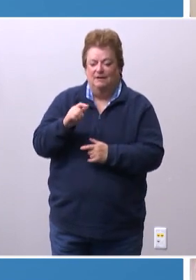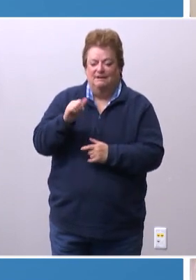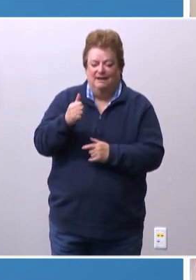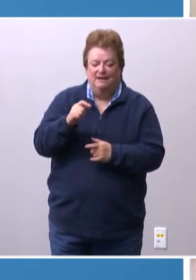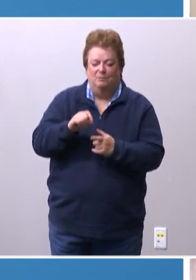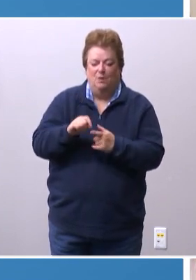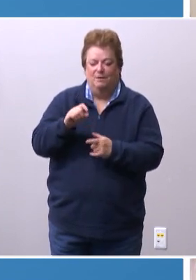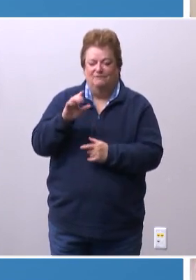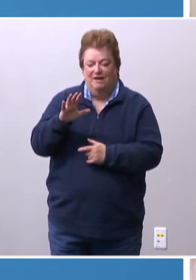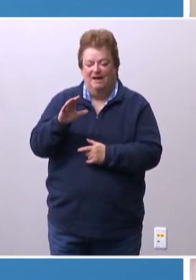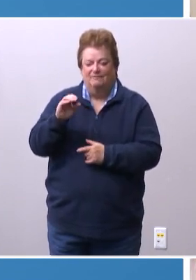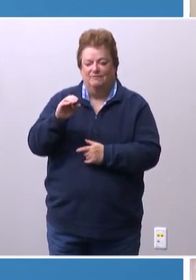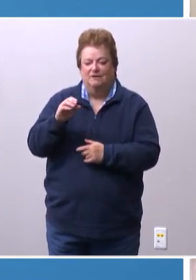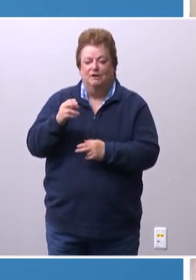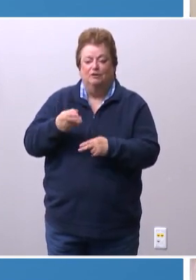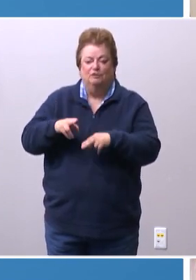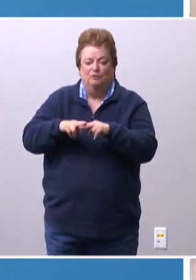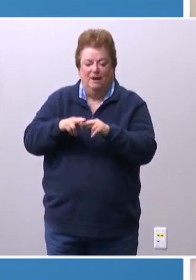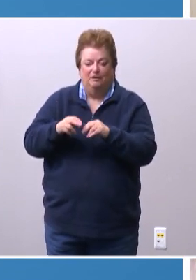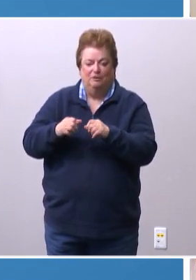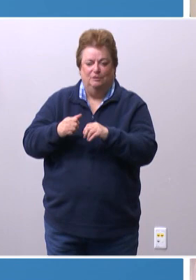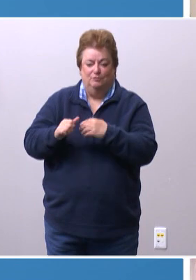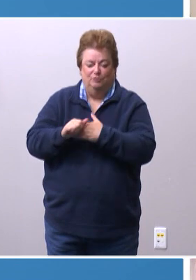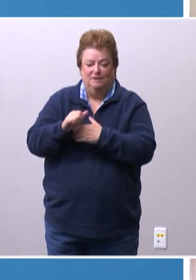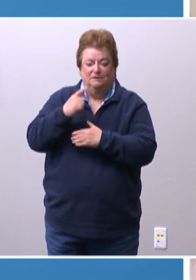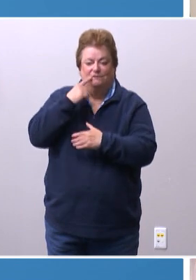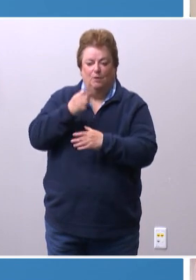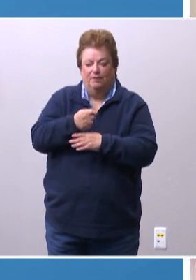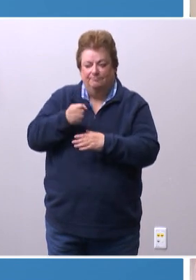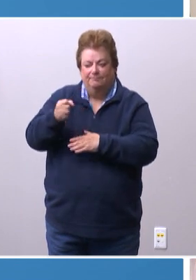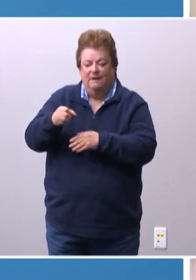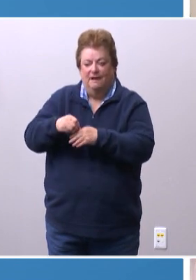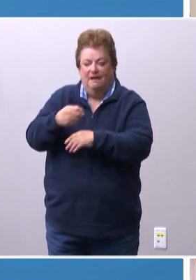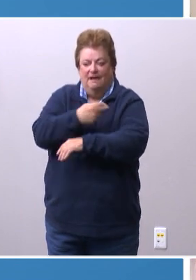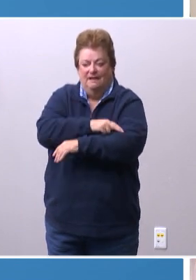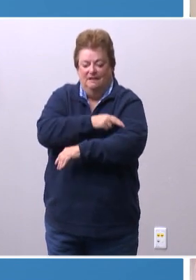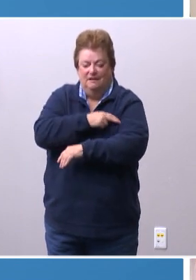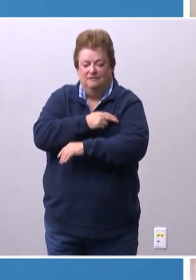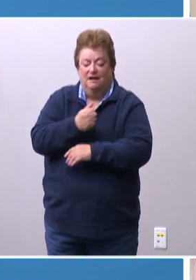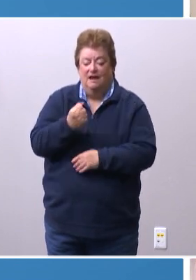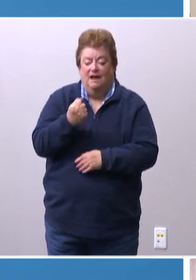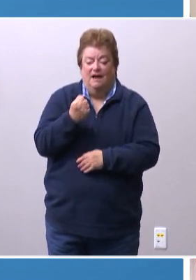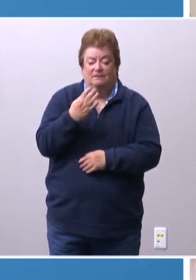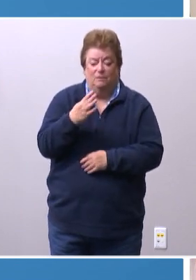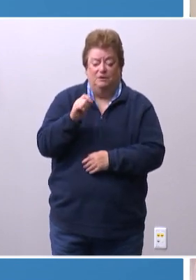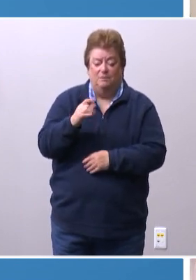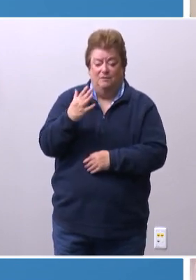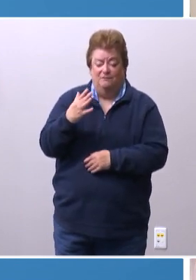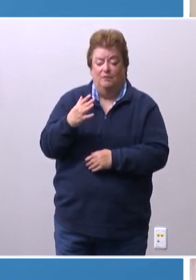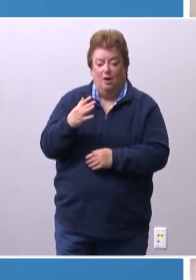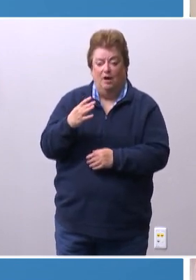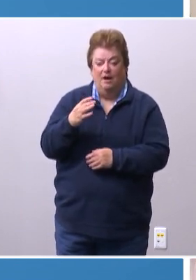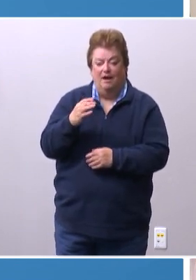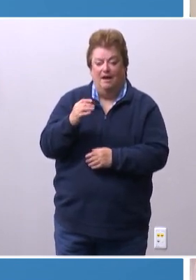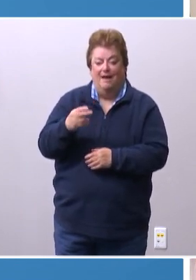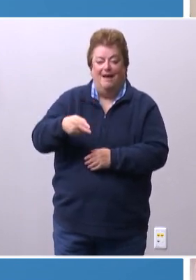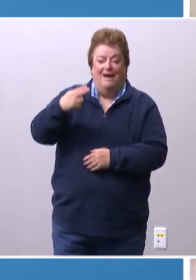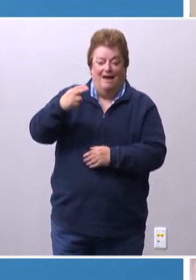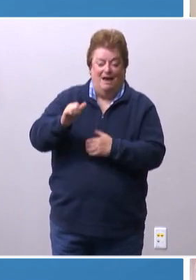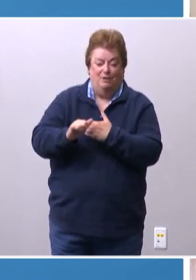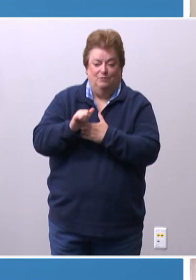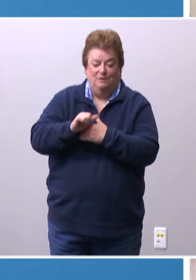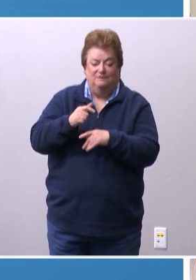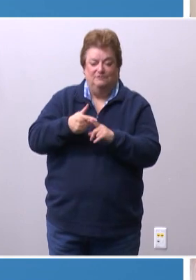10.5 times greater risk for being hospitalized and at 14.5 times greater risk of dying from